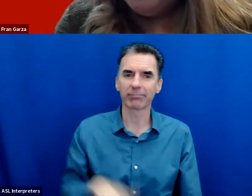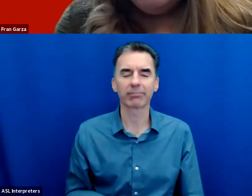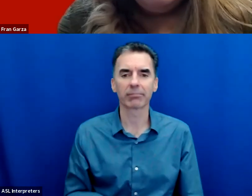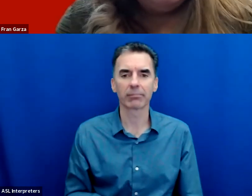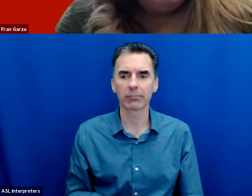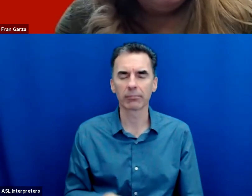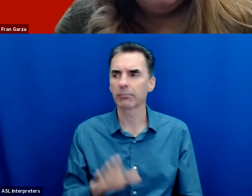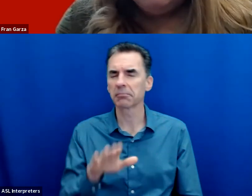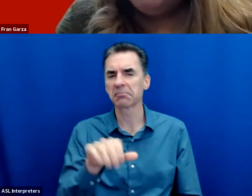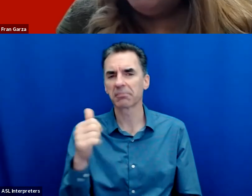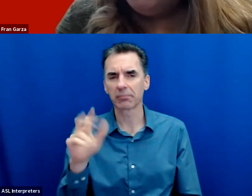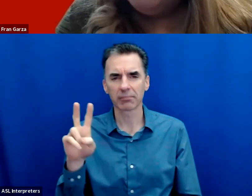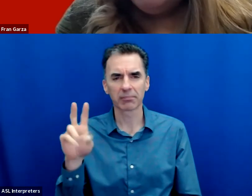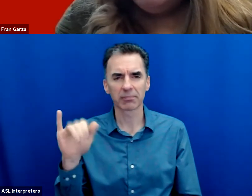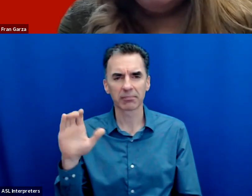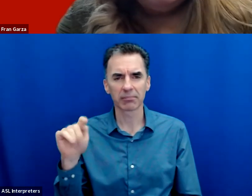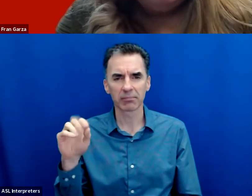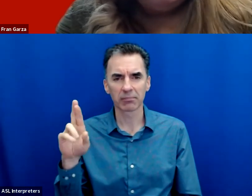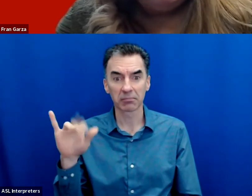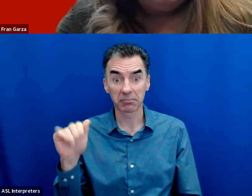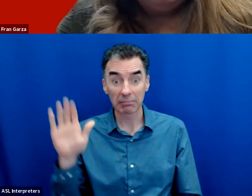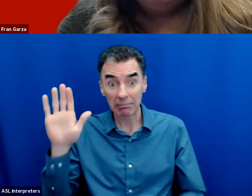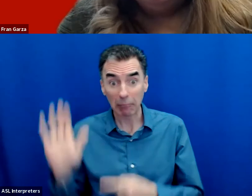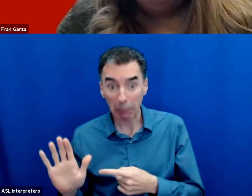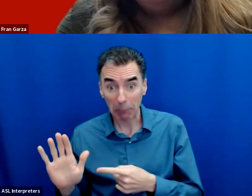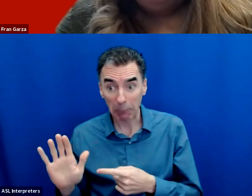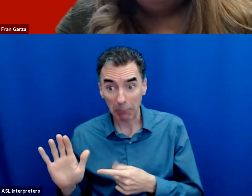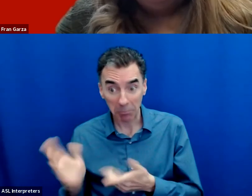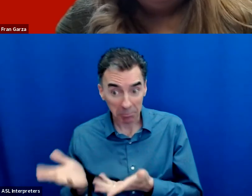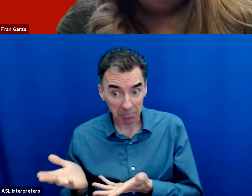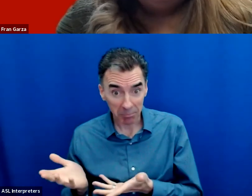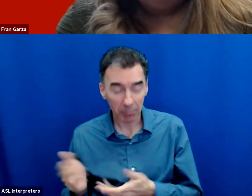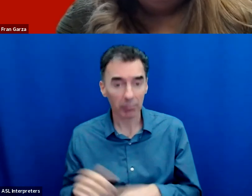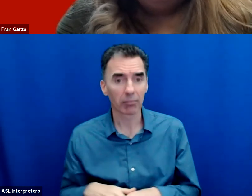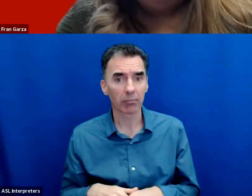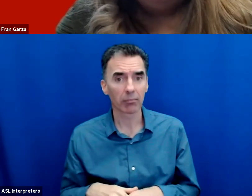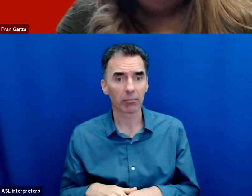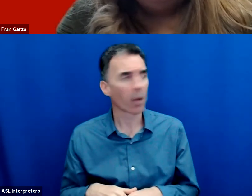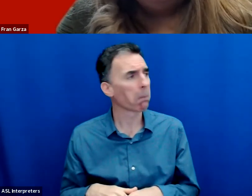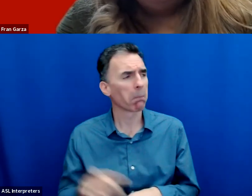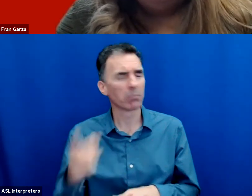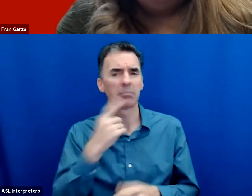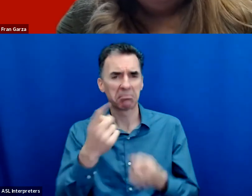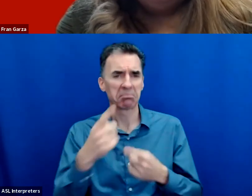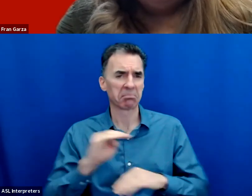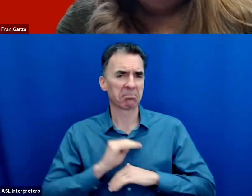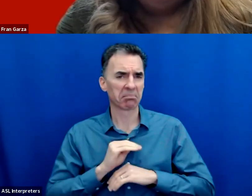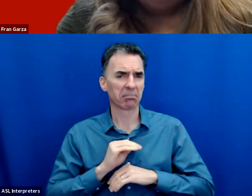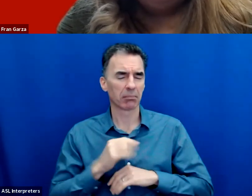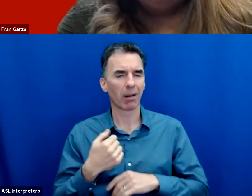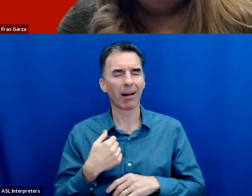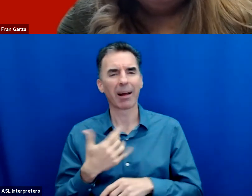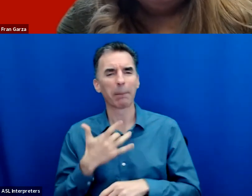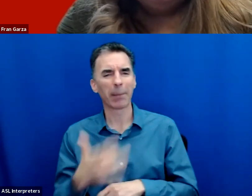saw Victoria had her hand raised and then she lowered it. Victoria, did you have a question? They answered my question. I think I'm used to open